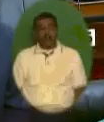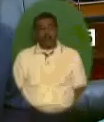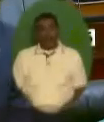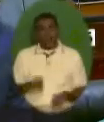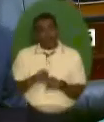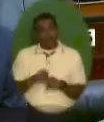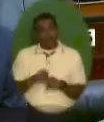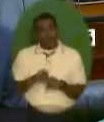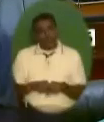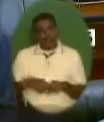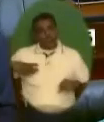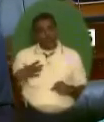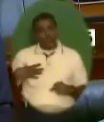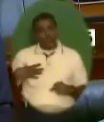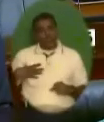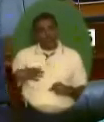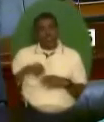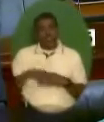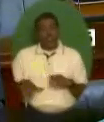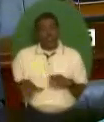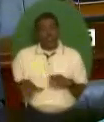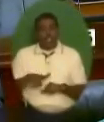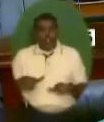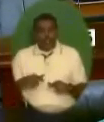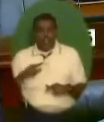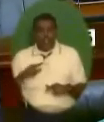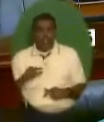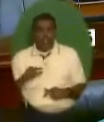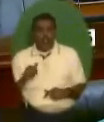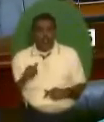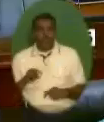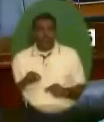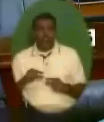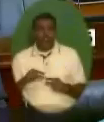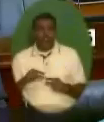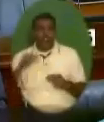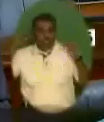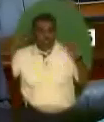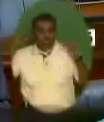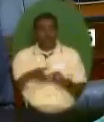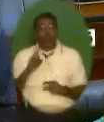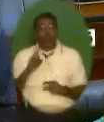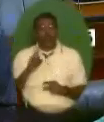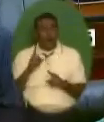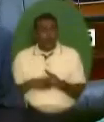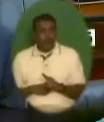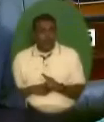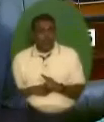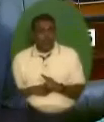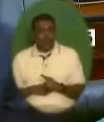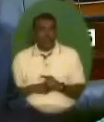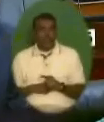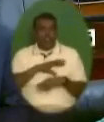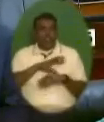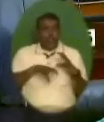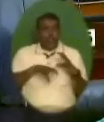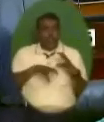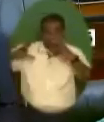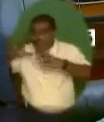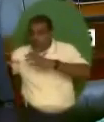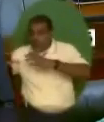Speaker, in the Ministry of Local Government, with only 1 month to go, there was a mad scramble to award a series